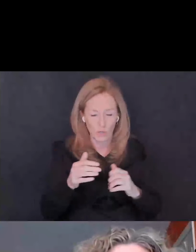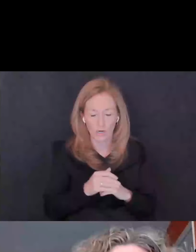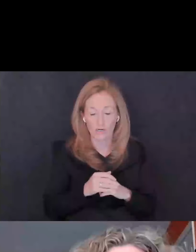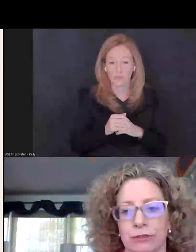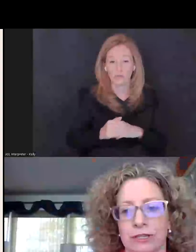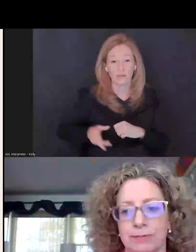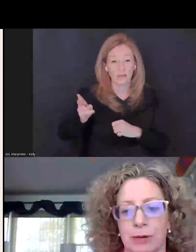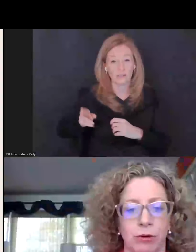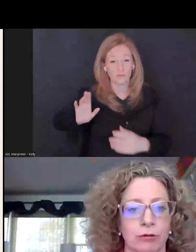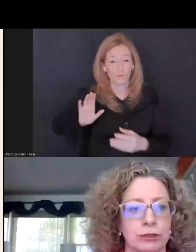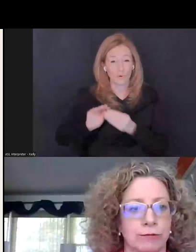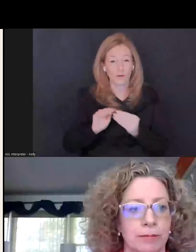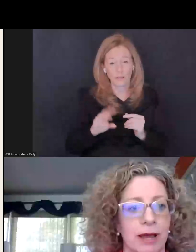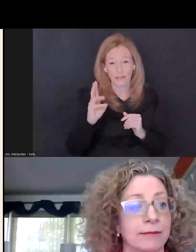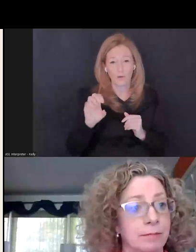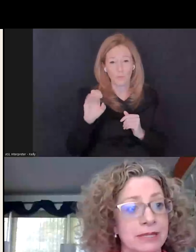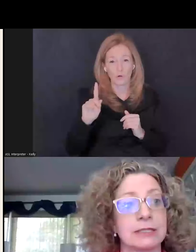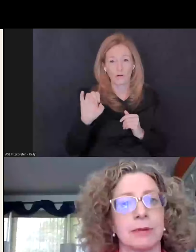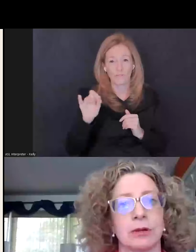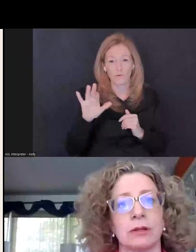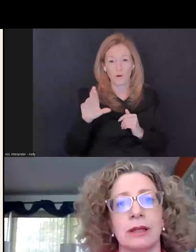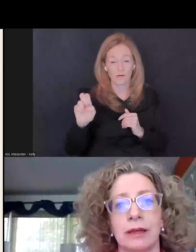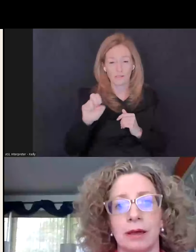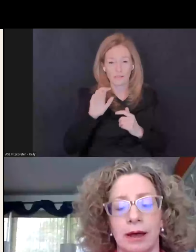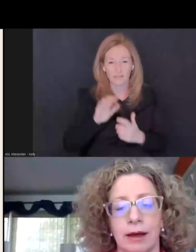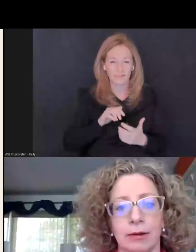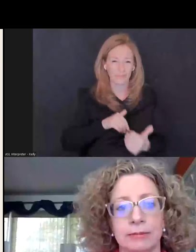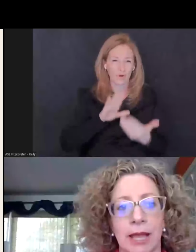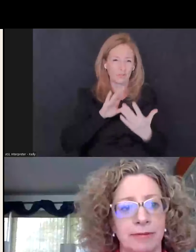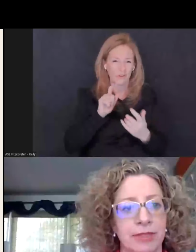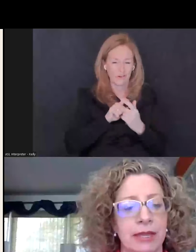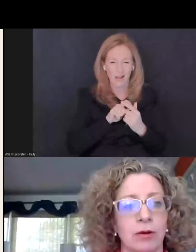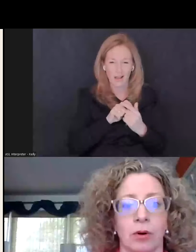historically, workforce has been approached from kind of a piecemeal